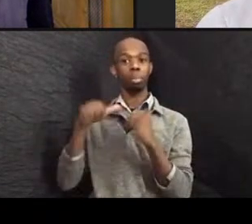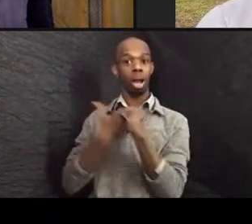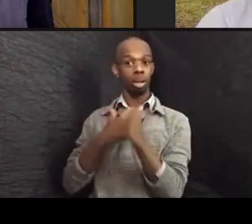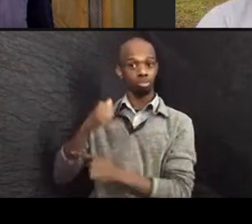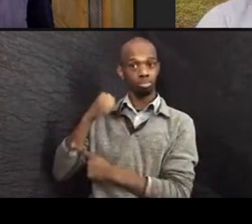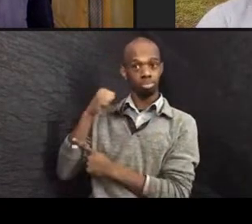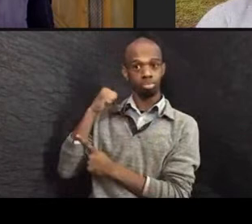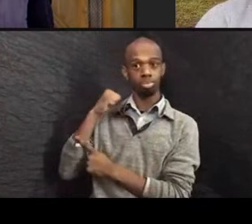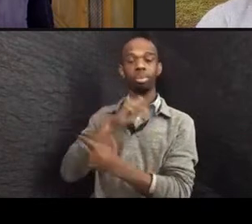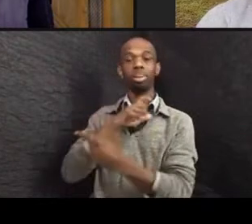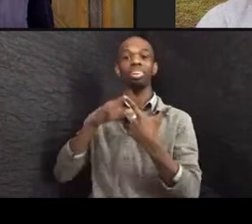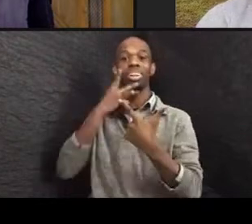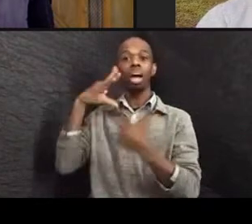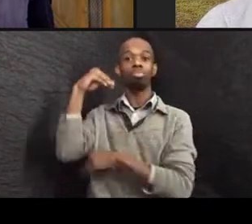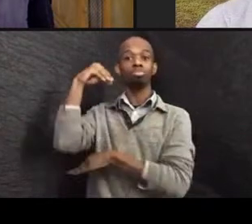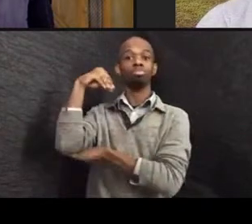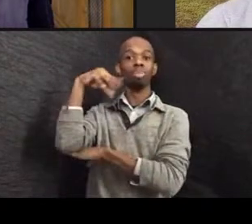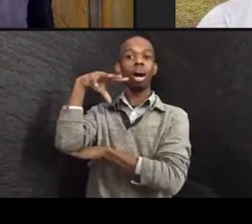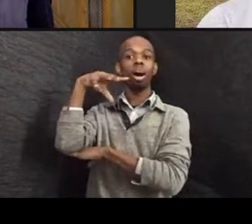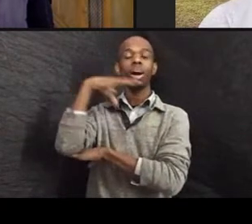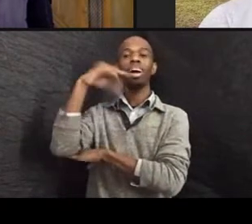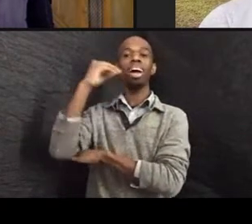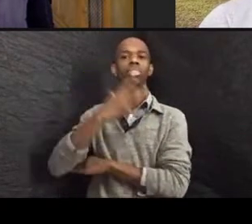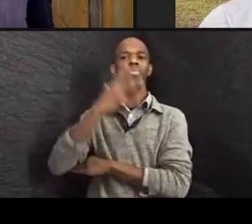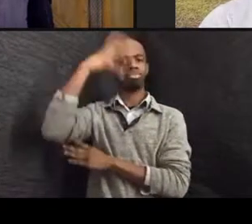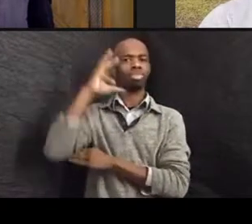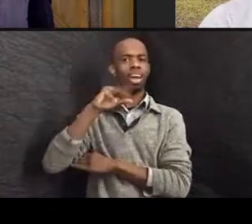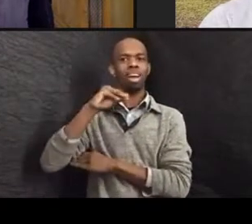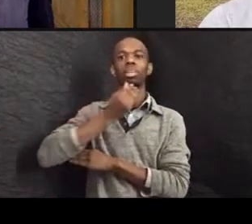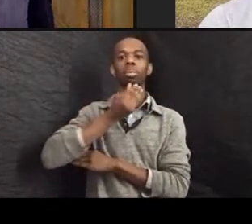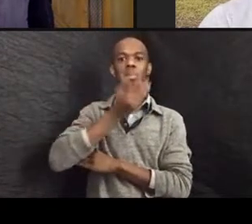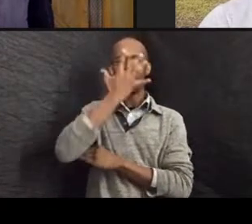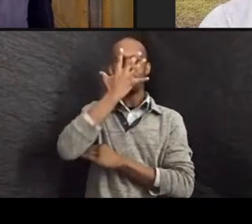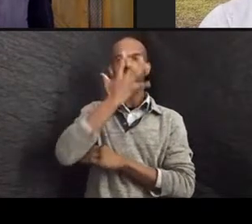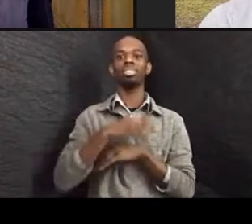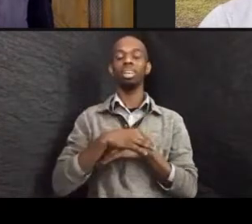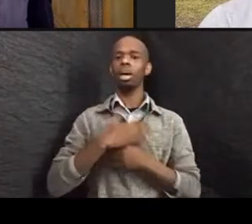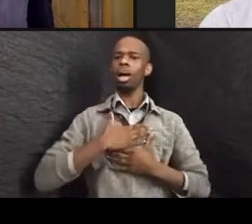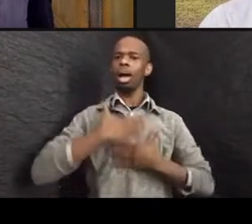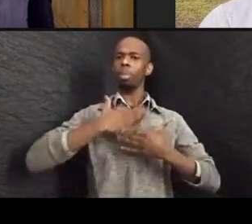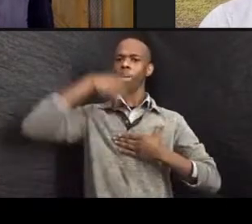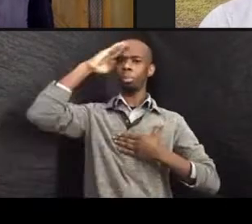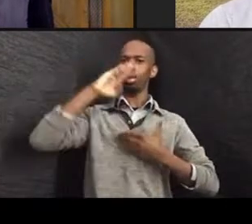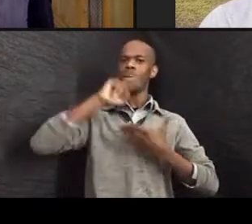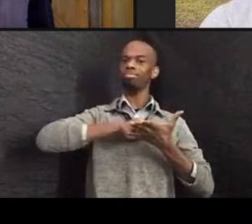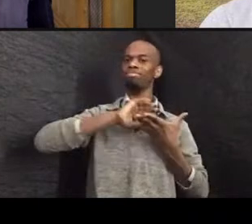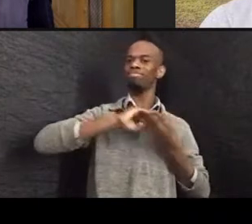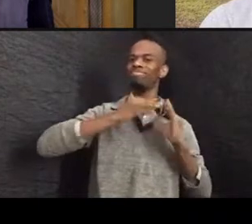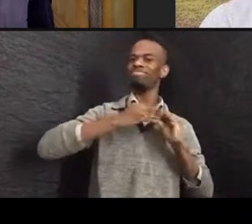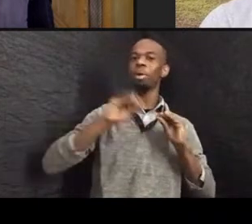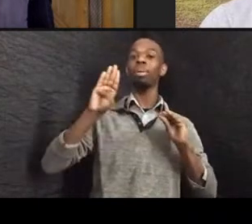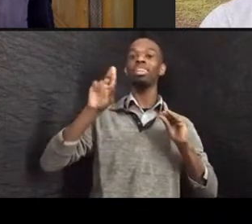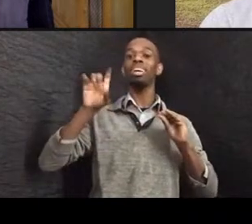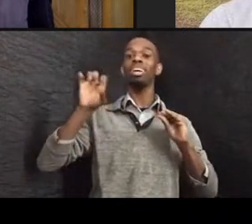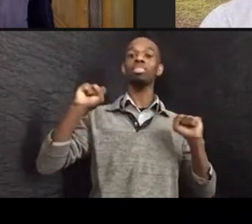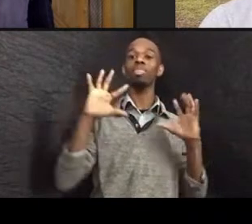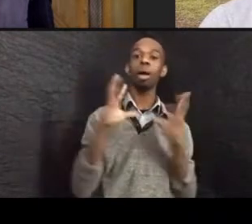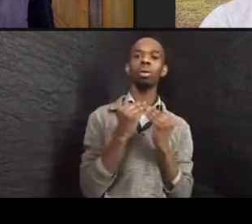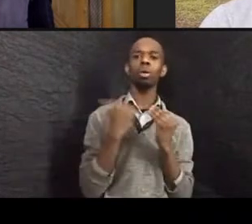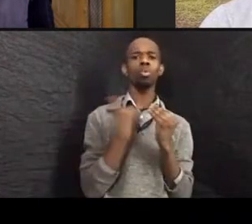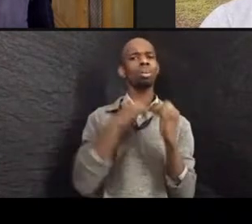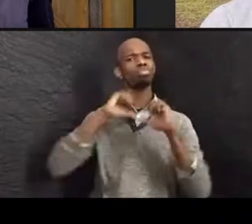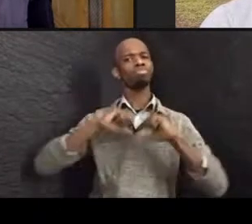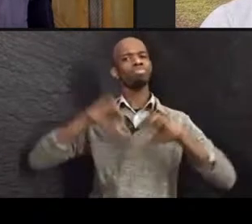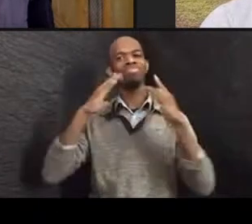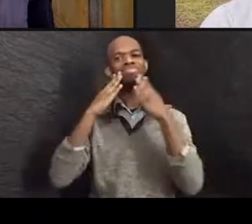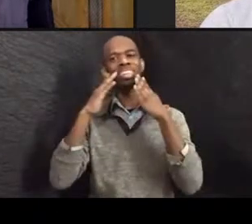masks. Happy Black Dance Story Thursdays, BDS family. We love you and thank you for showing up. I turn it